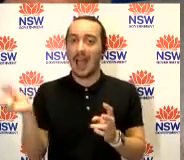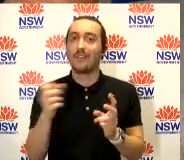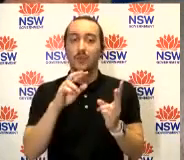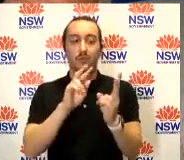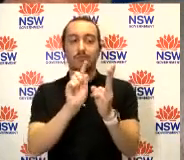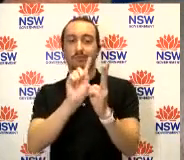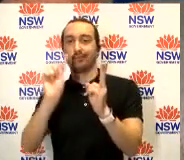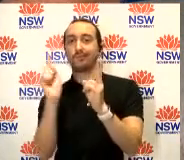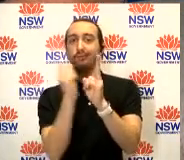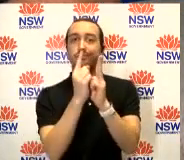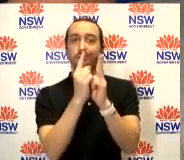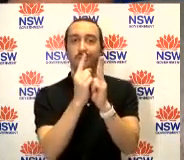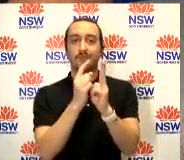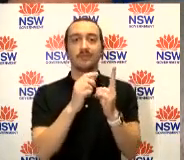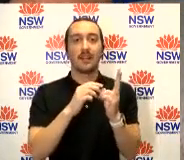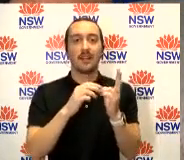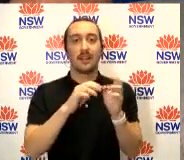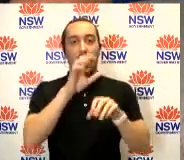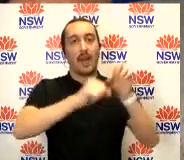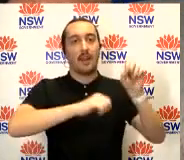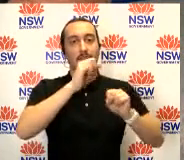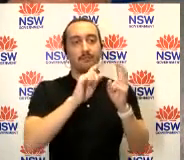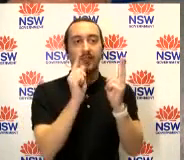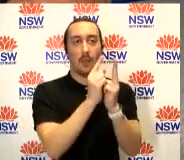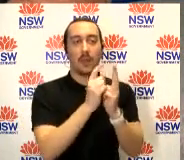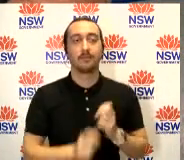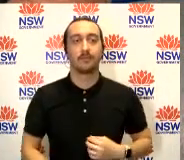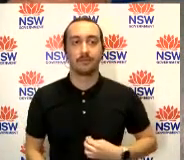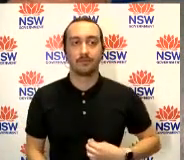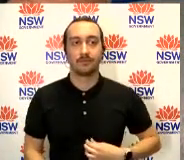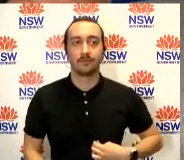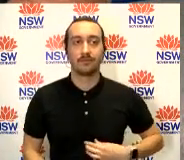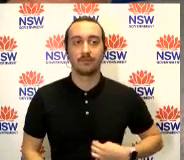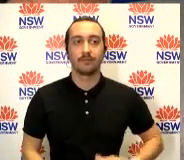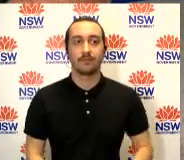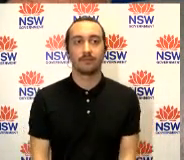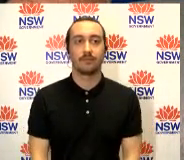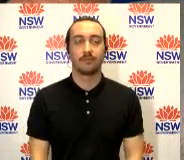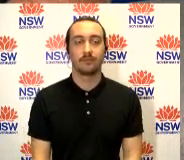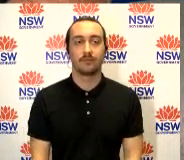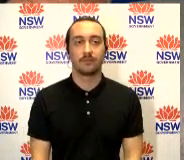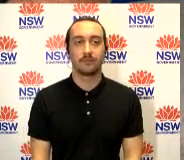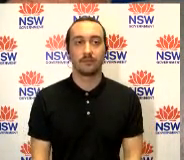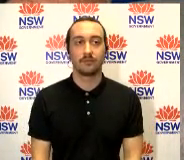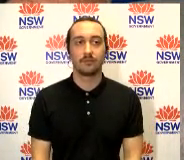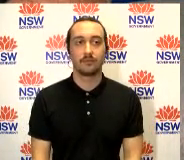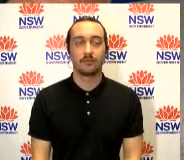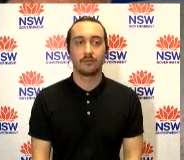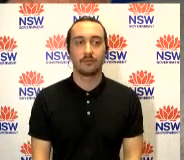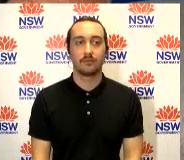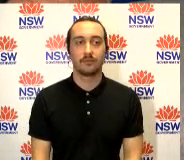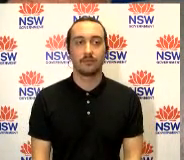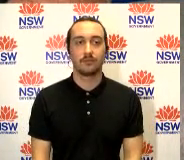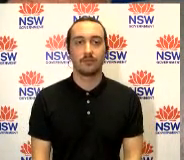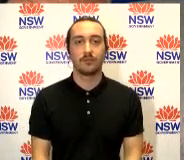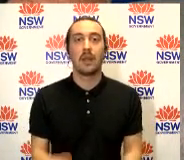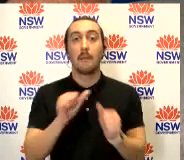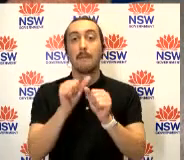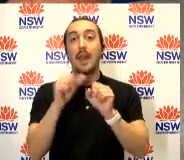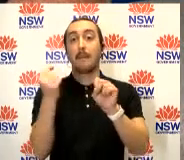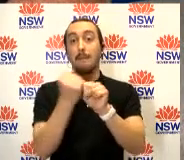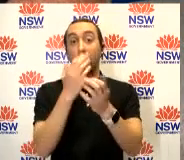bit high. Yeah, if that's what you have to do, if you have to lean side to side or you have to go down and reposition it, go up and go down